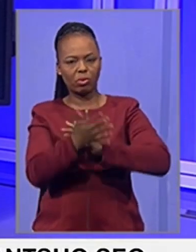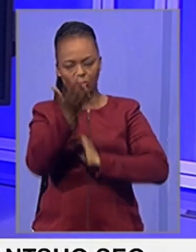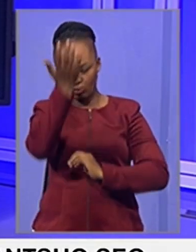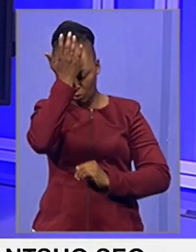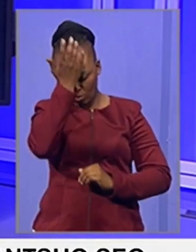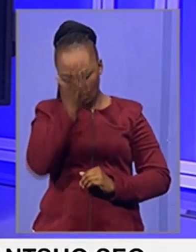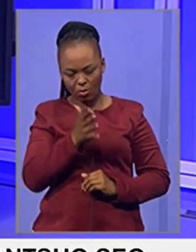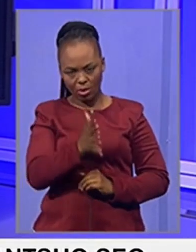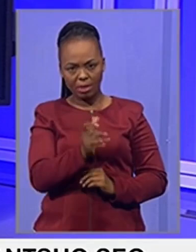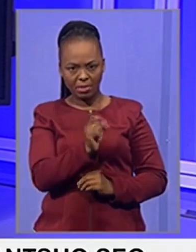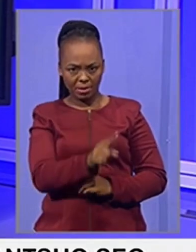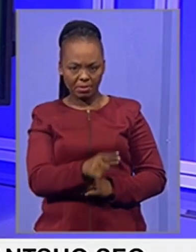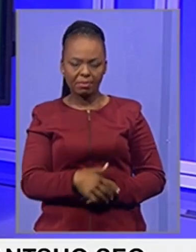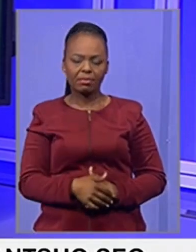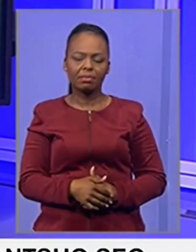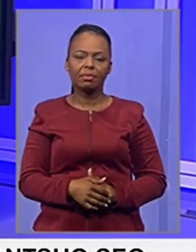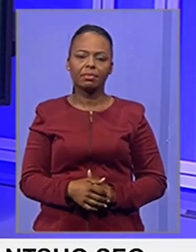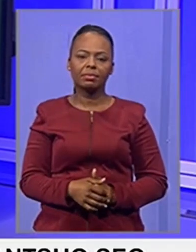Zuma.